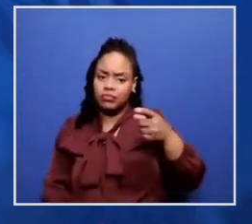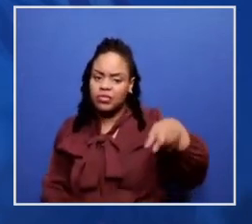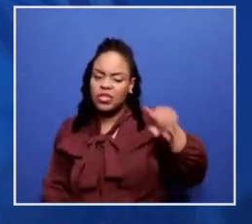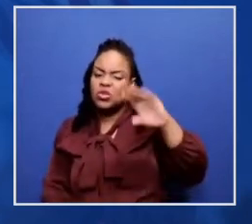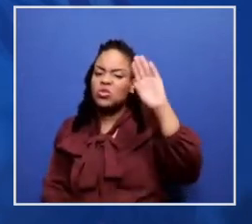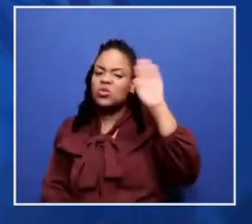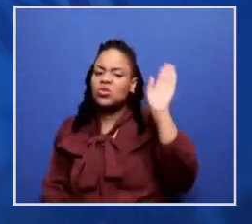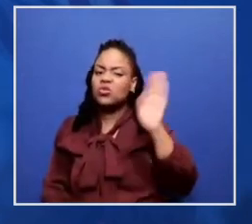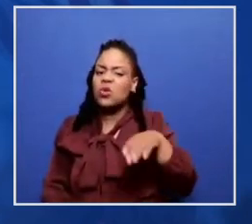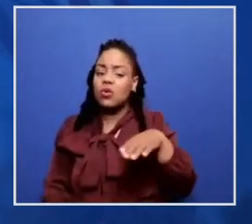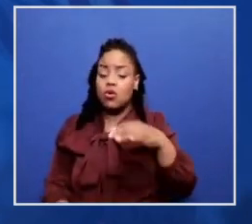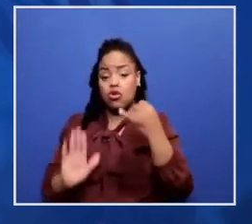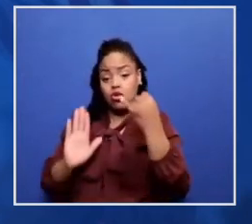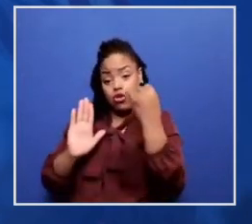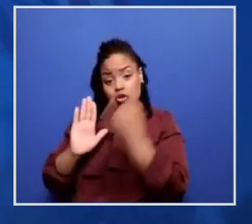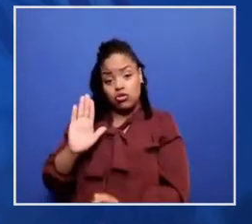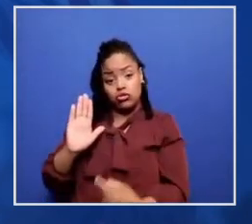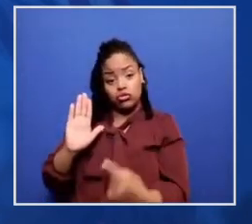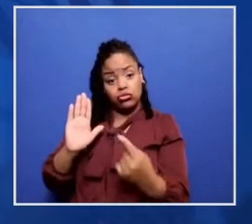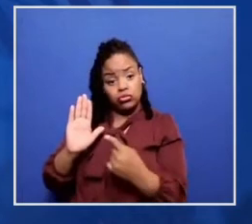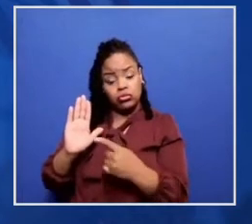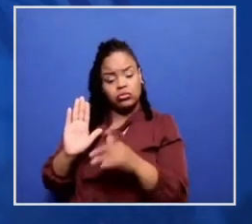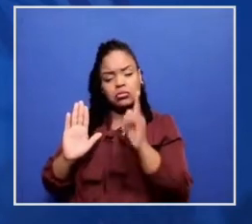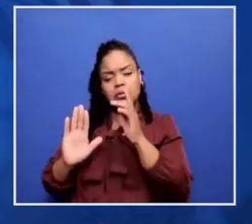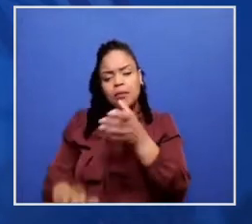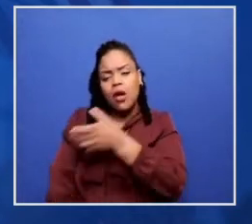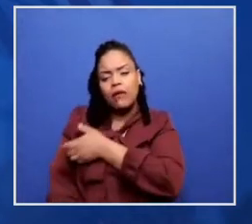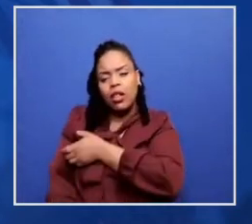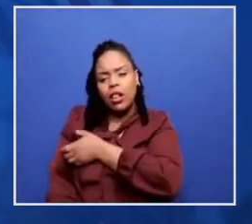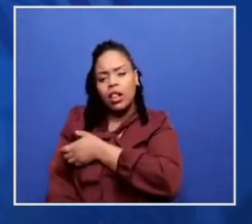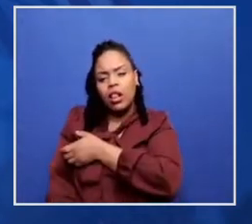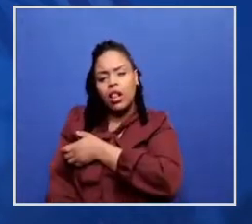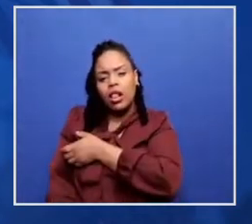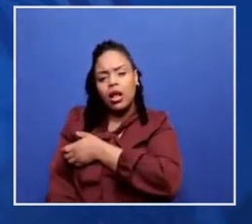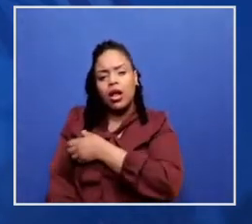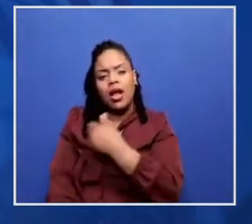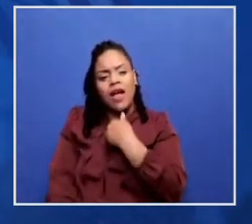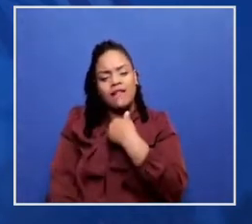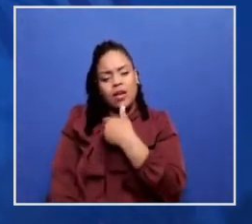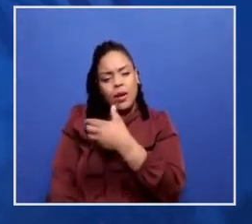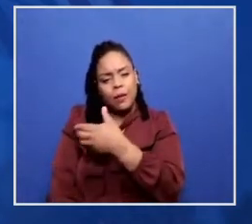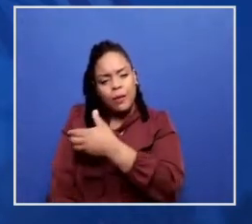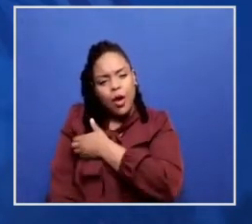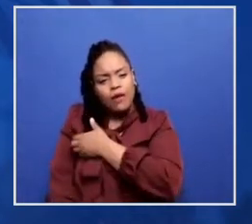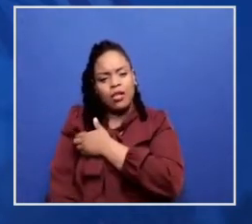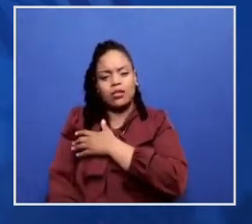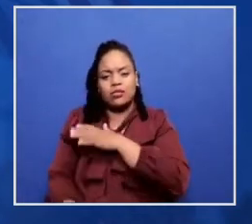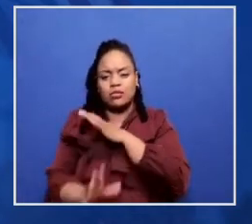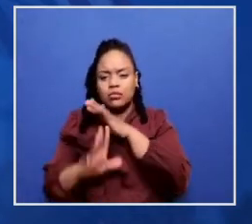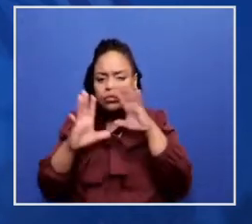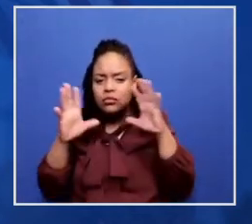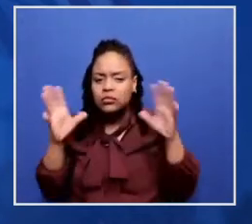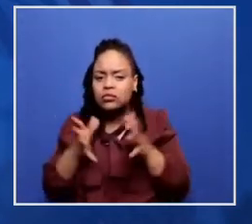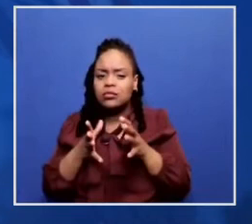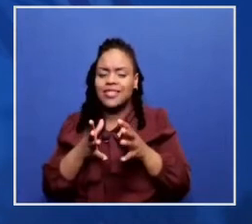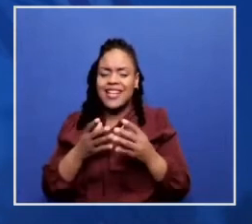to change, the power to unite, the power to inspire people to rise up.